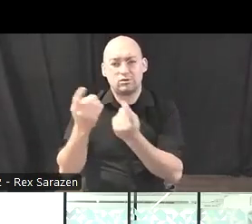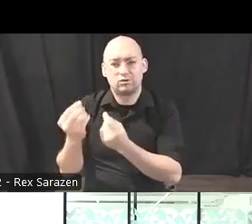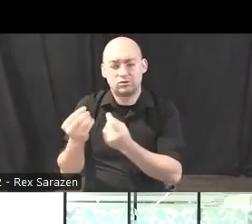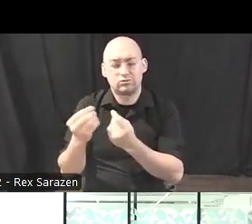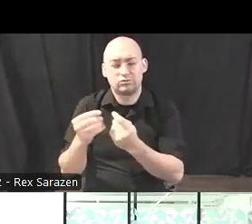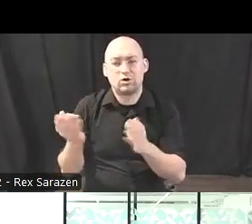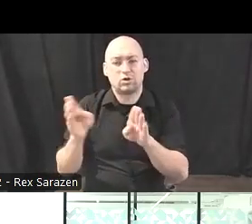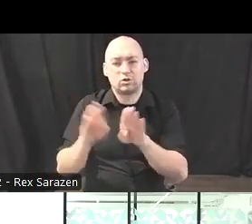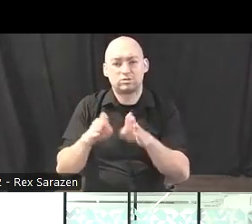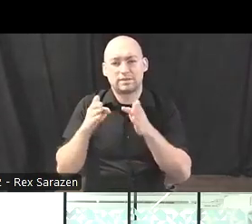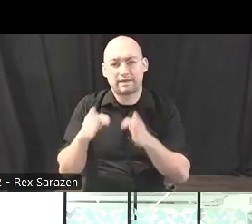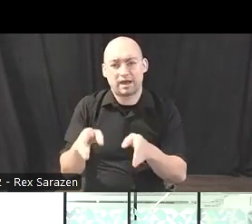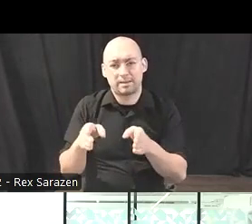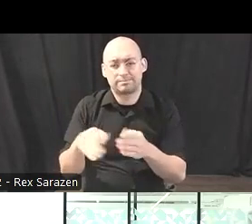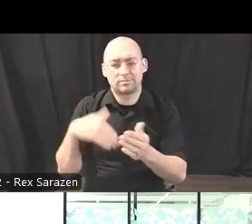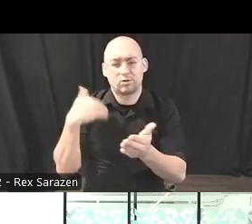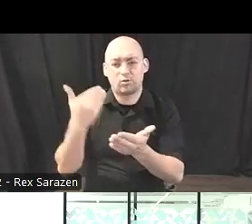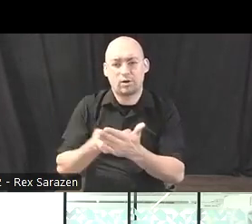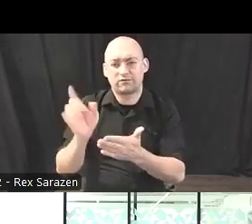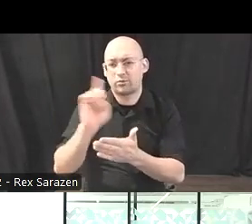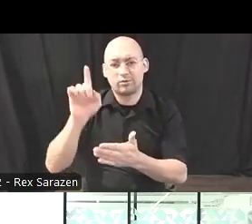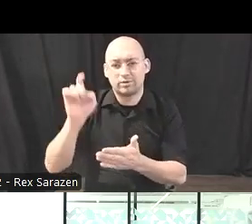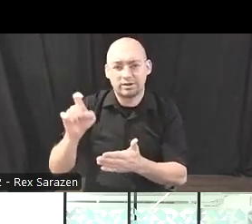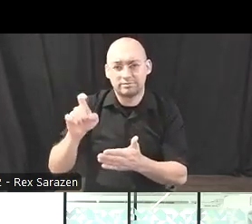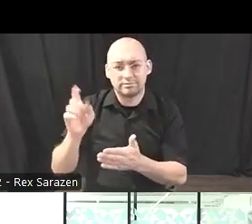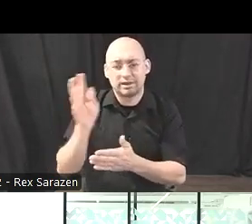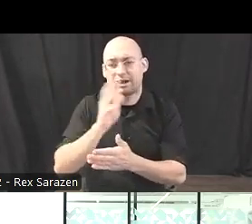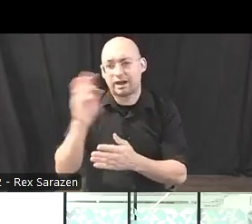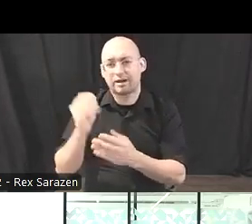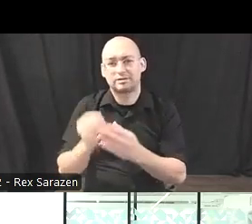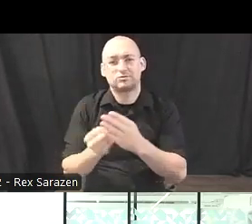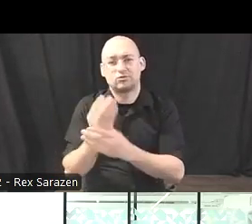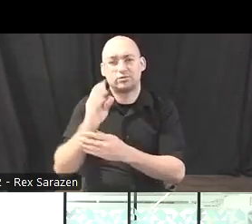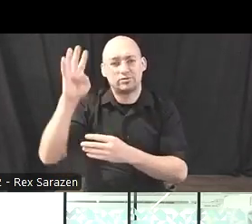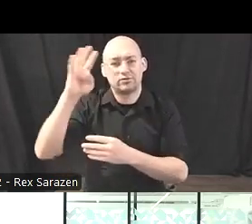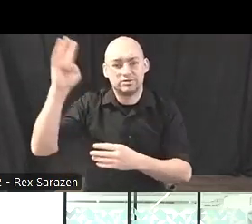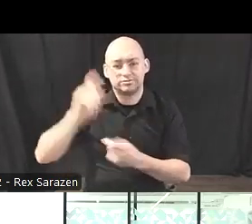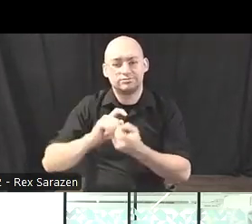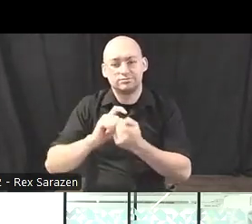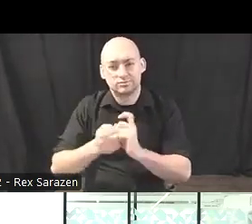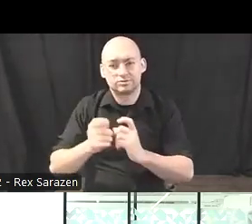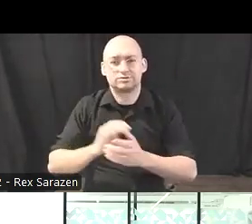and get to where we need to be. And then finally, driving innovation for system change.